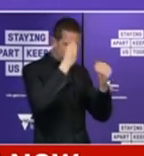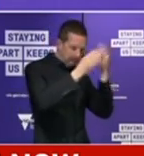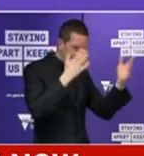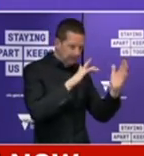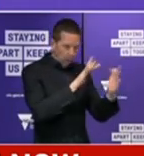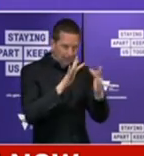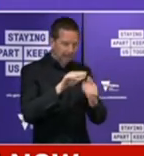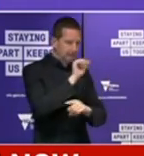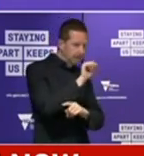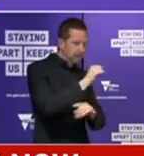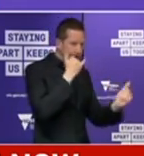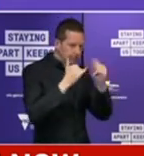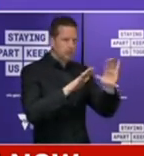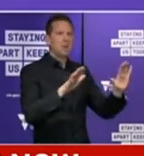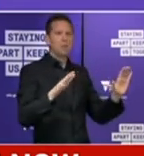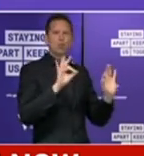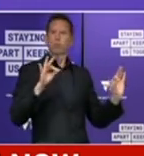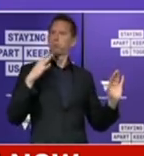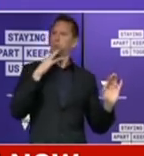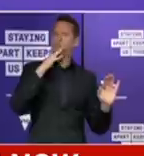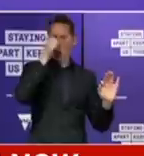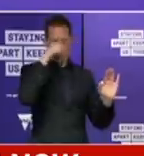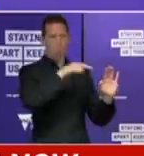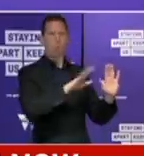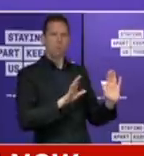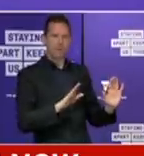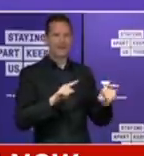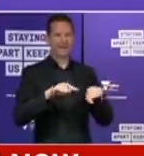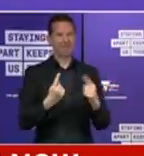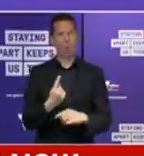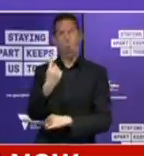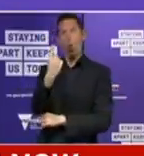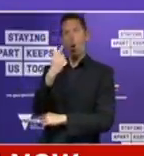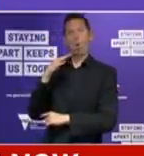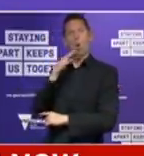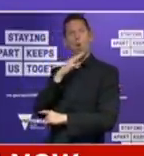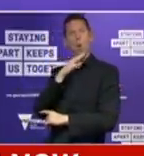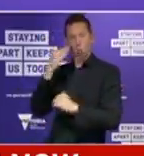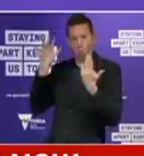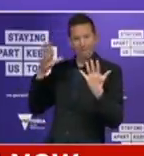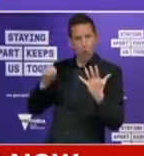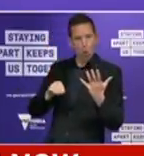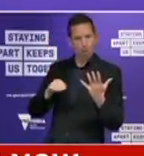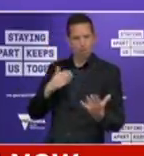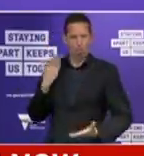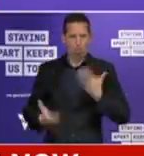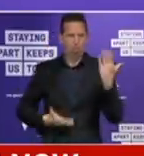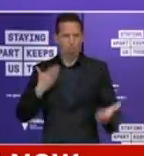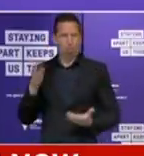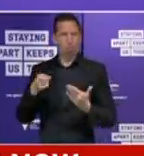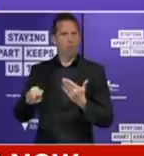risk. There's no mystery to that. Then that's very different even to one mystery case where we don't have that kind of certainty. So common